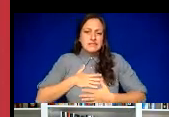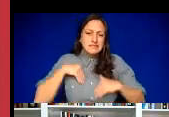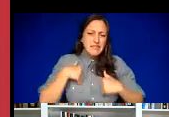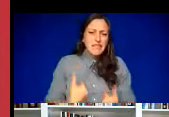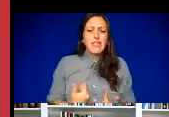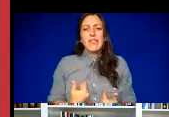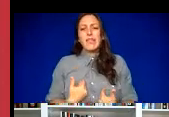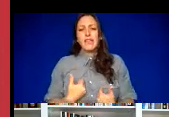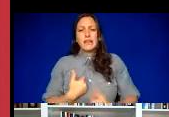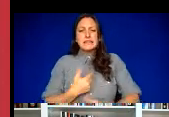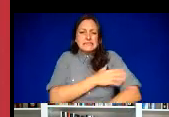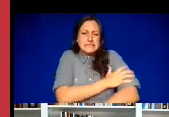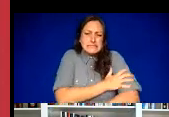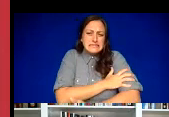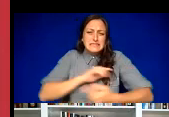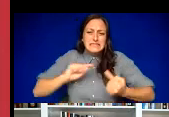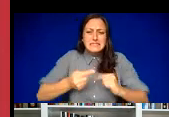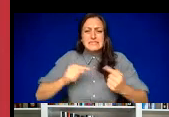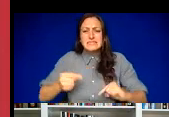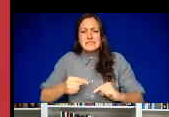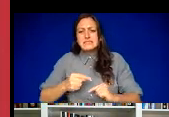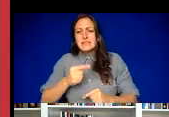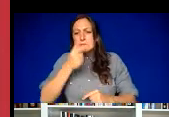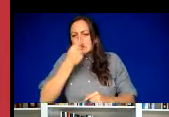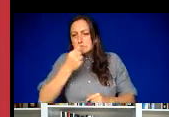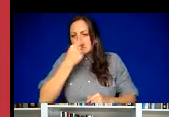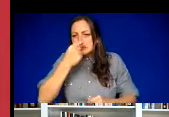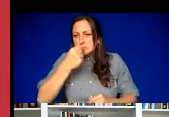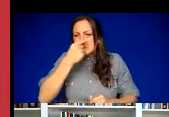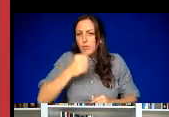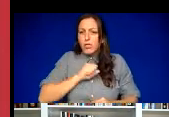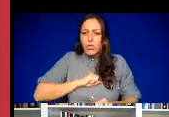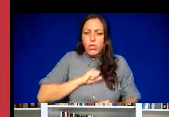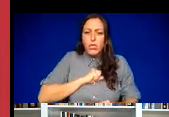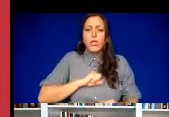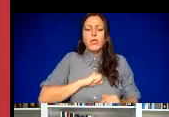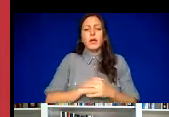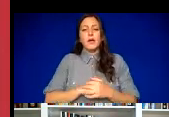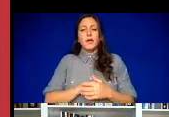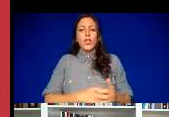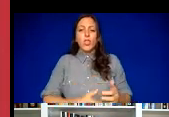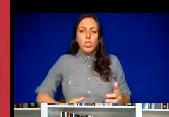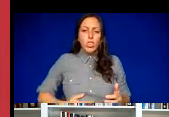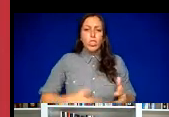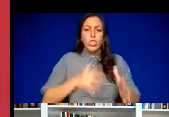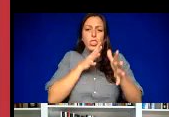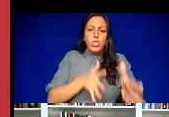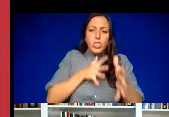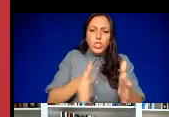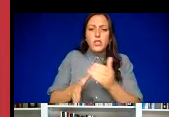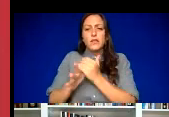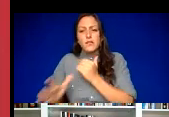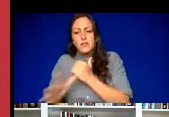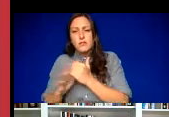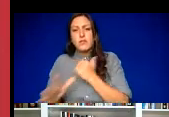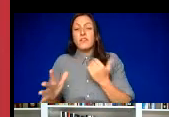body aches, congestion, runny nose, and then nausea, vomiting, diarrhea. It is really important for people